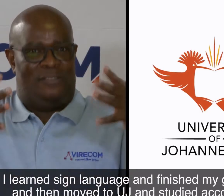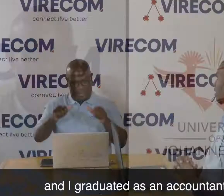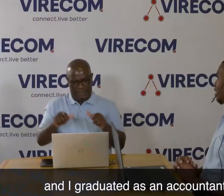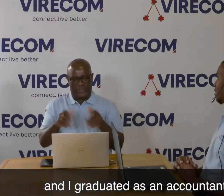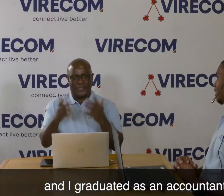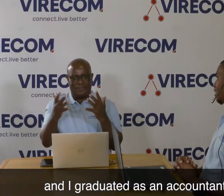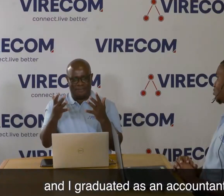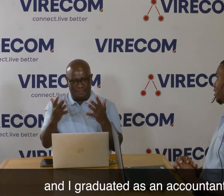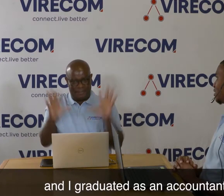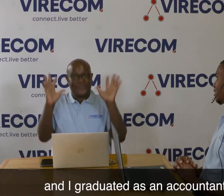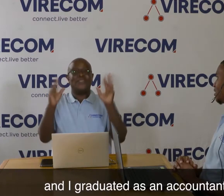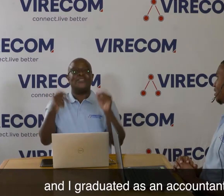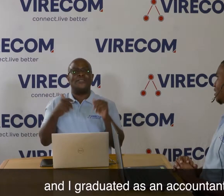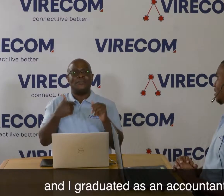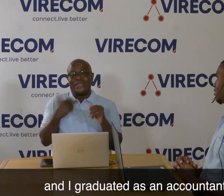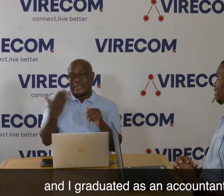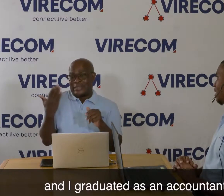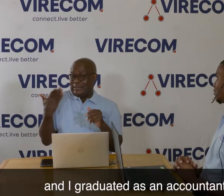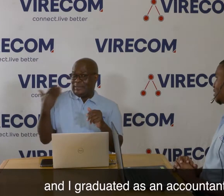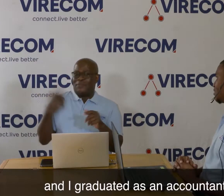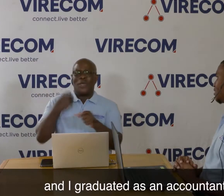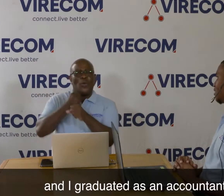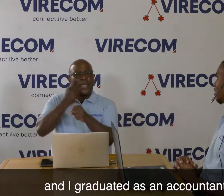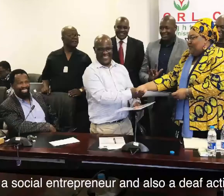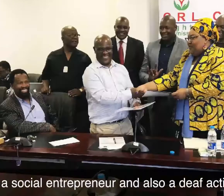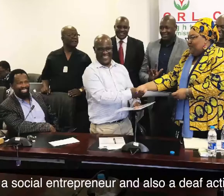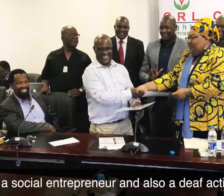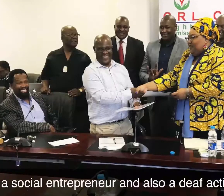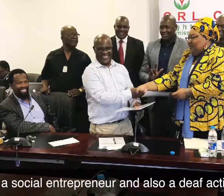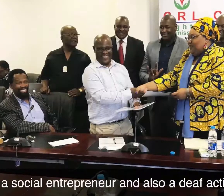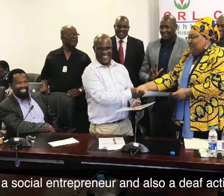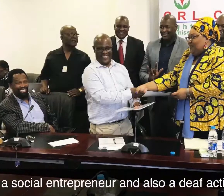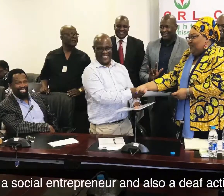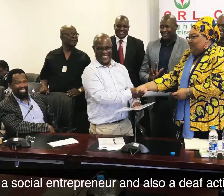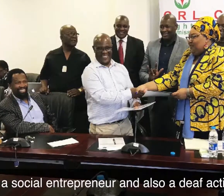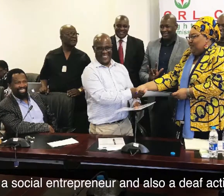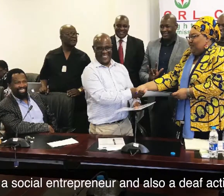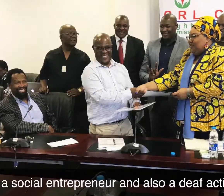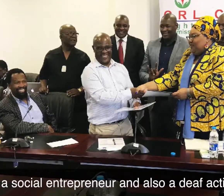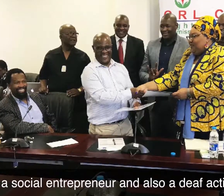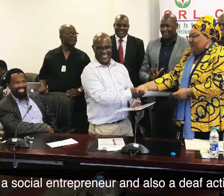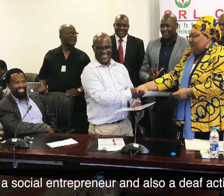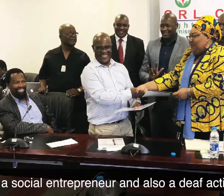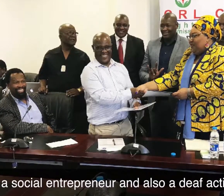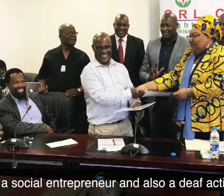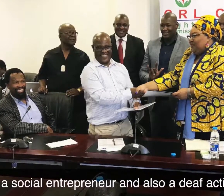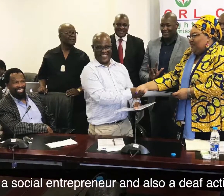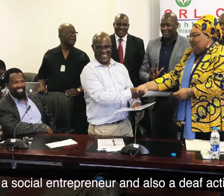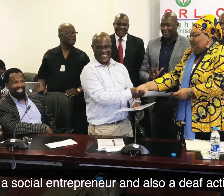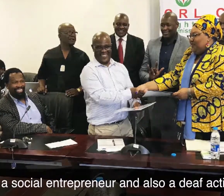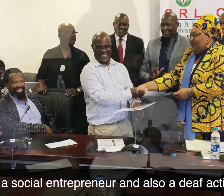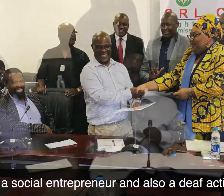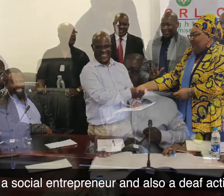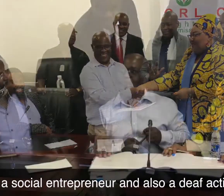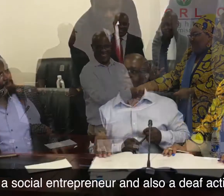accounting. Then I graduated as an accountant. I'm a social entrepreneur